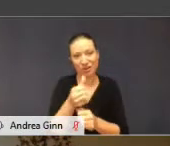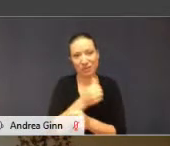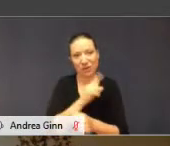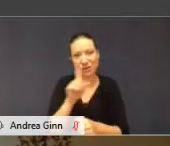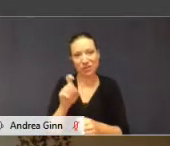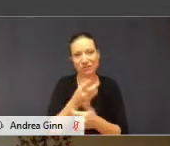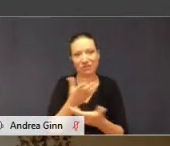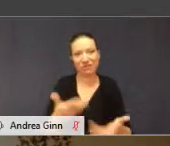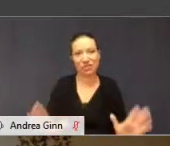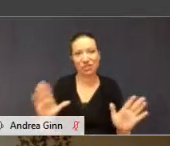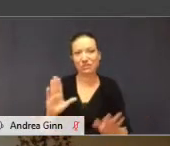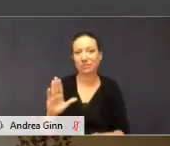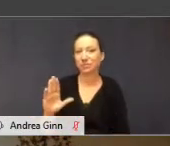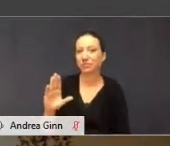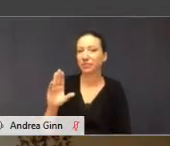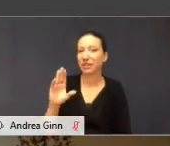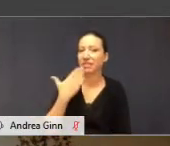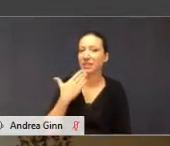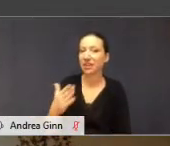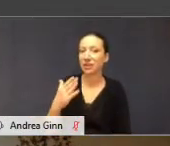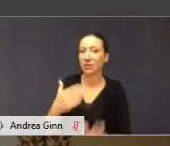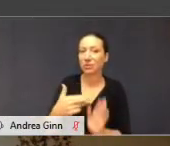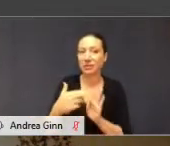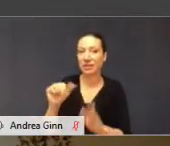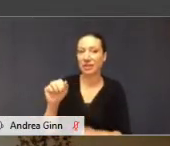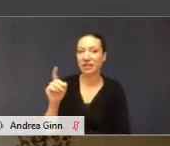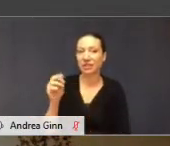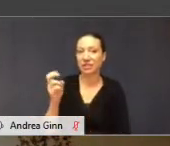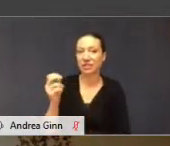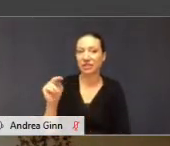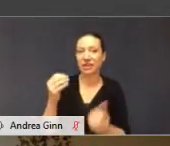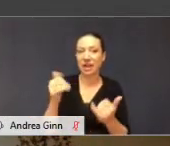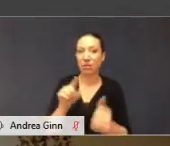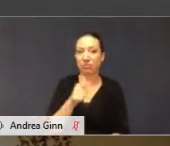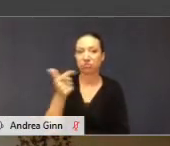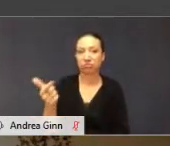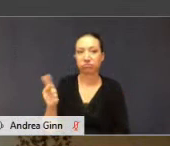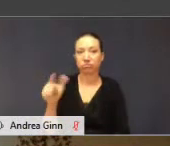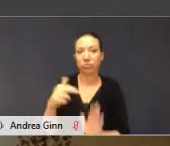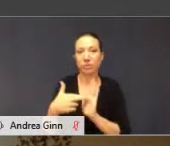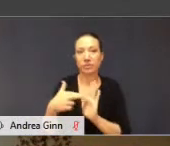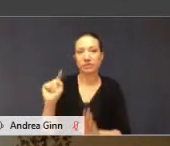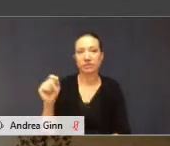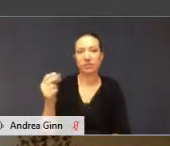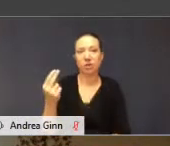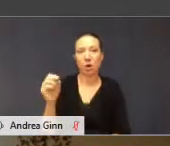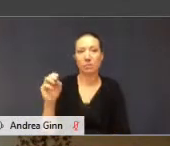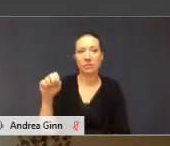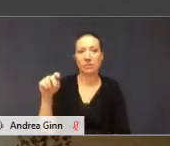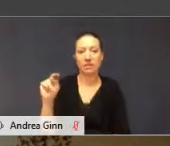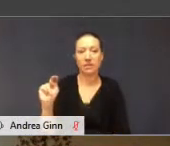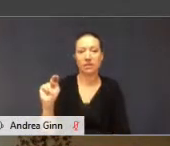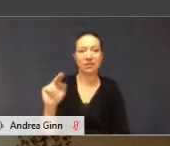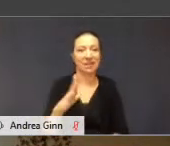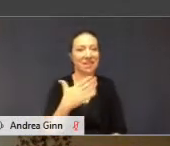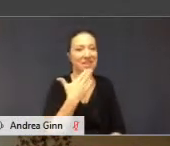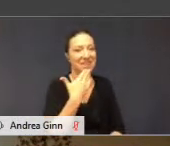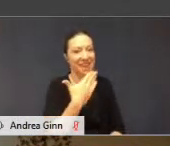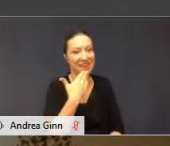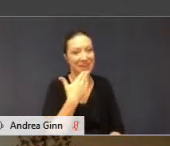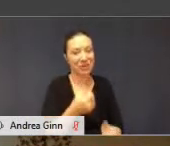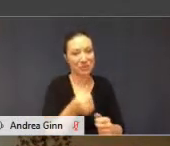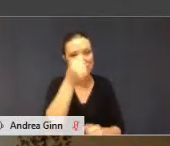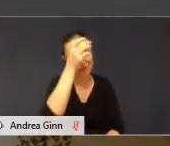Thank you, Representative Anderson. Next, we go to Representative Thompson. Thank you. Thank you, Mr. Chair, and thank